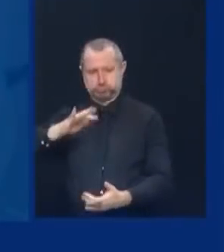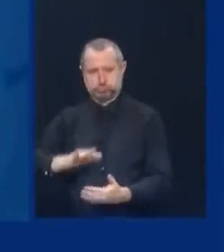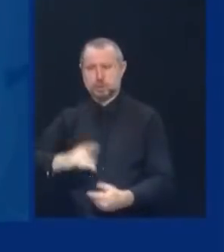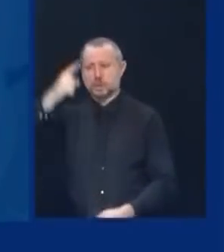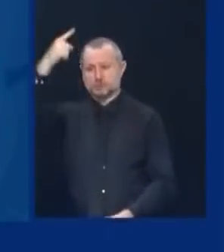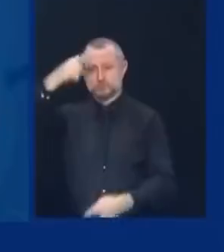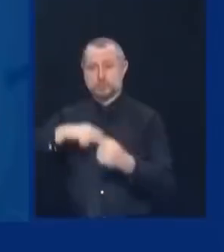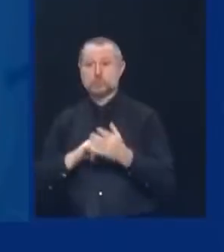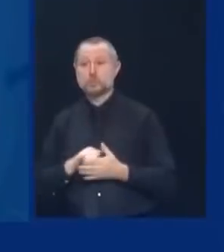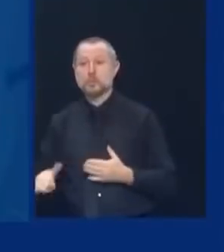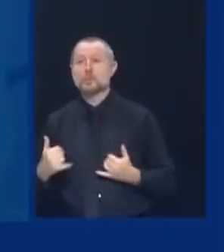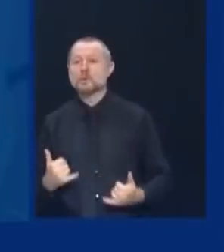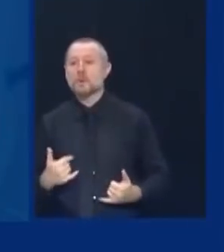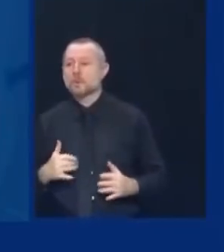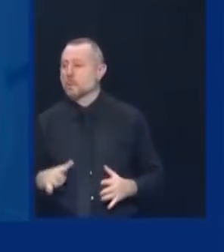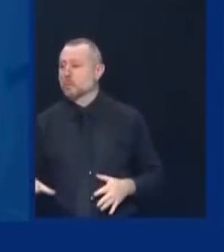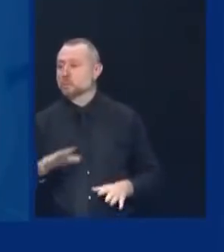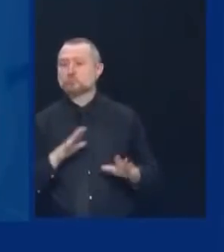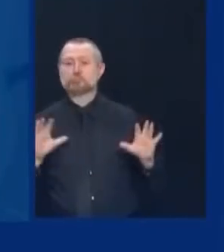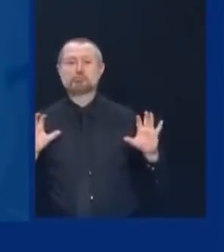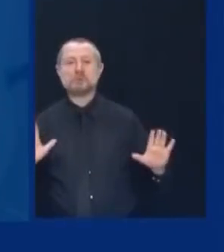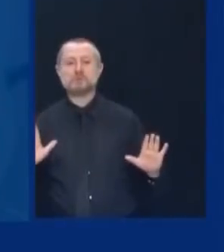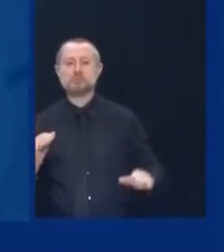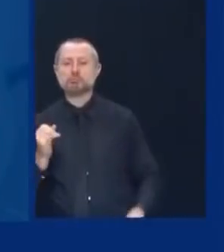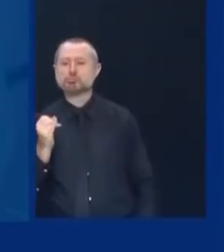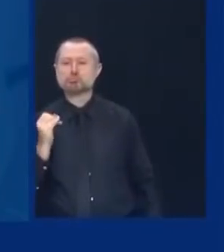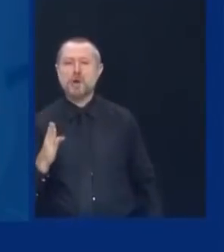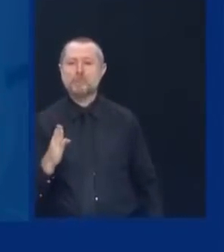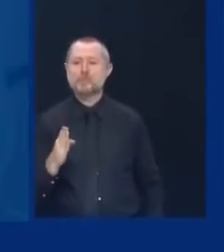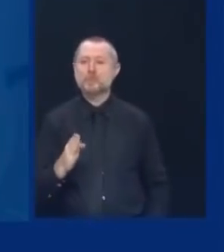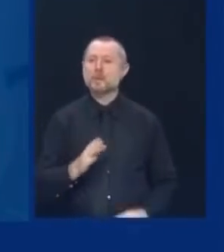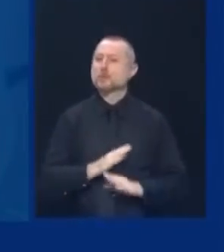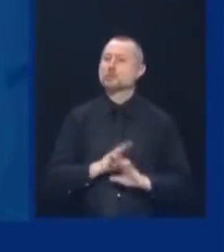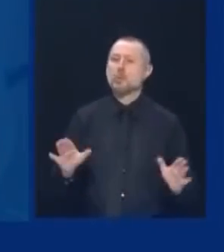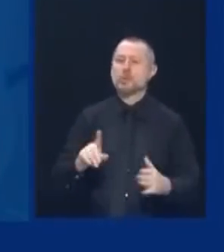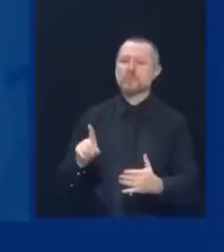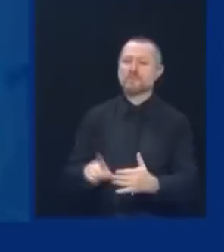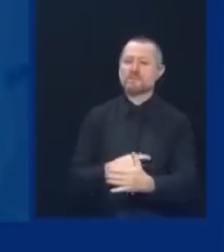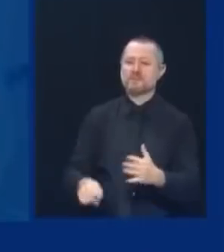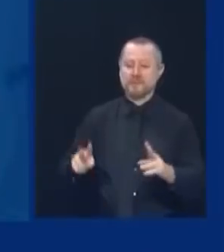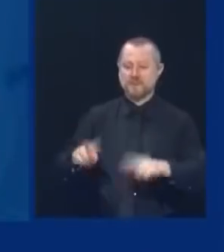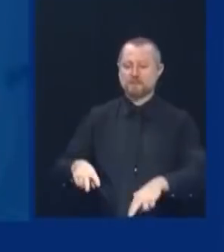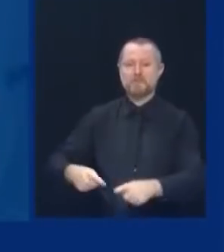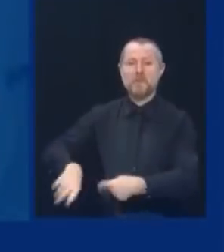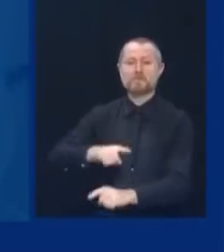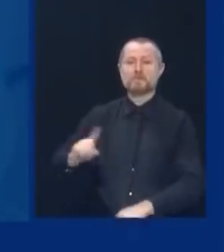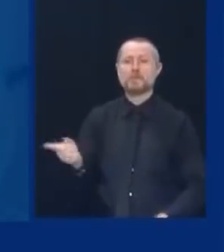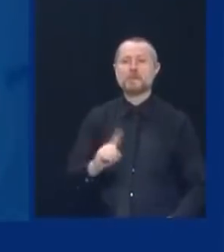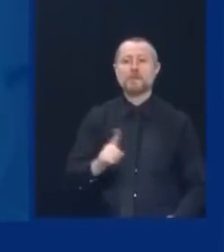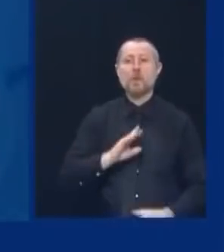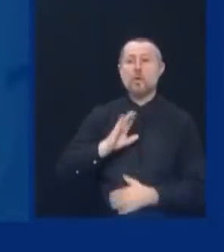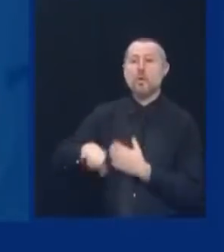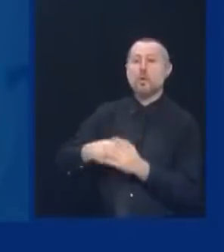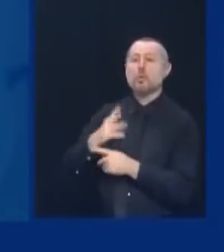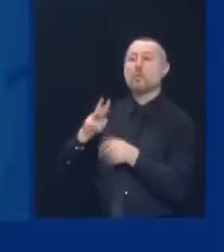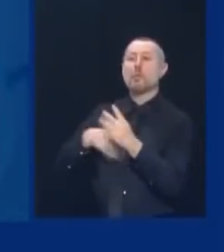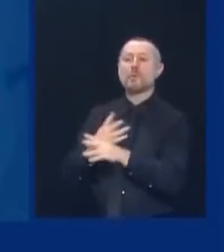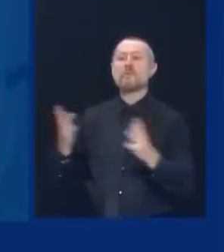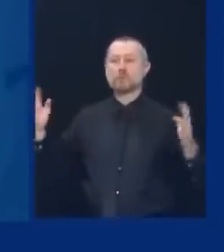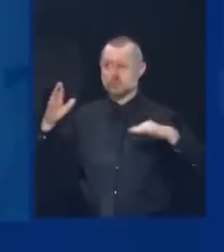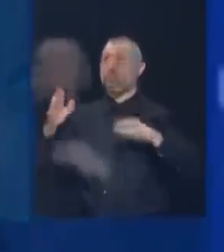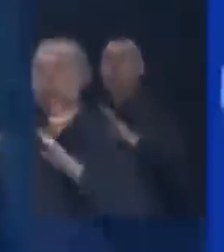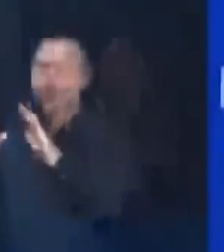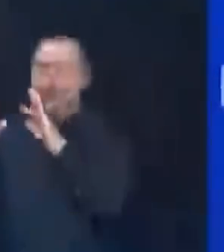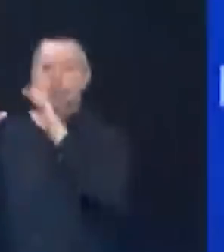are doing a great job, and don't demean them, because the entire world is going up.